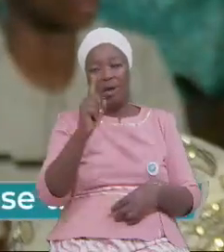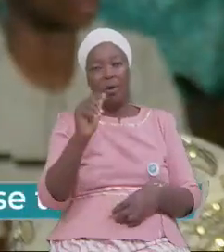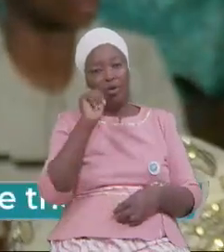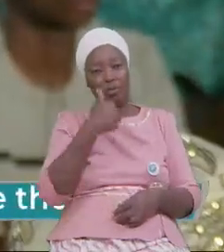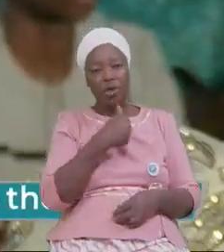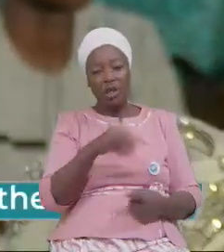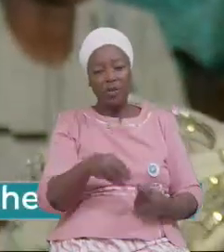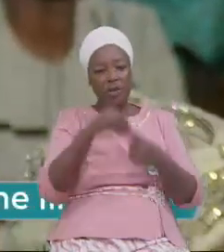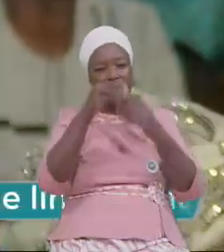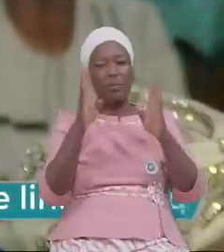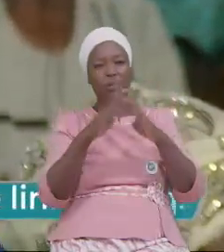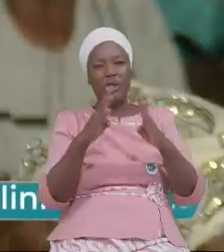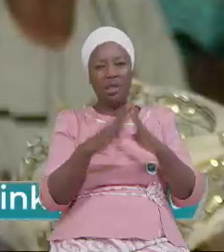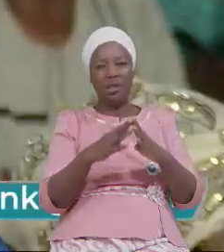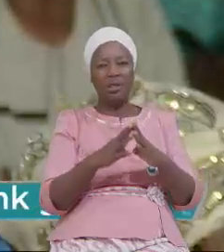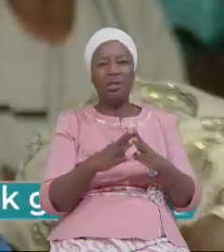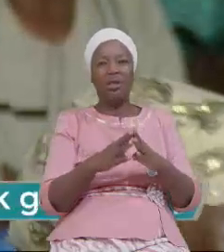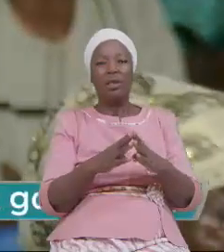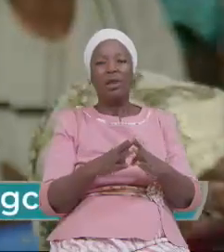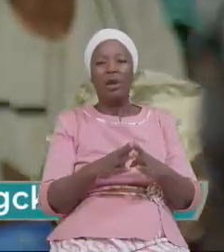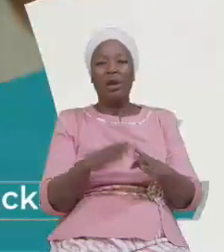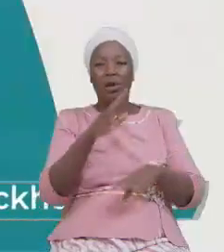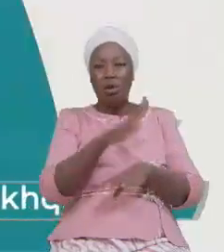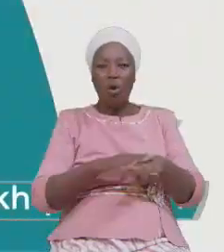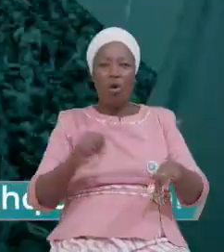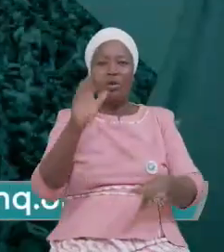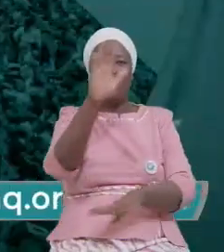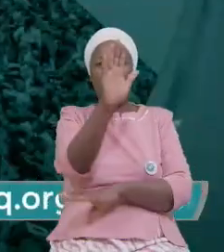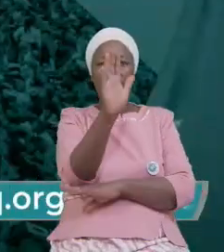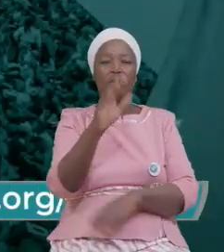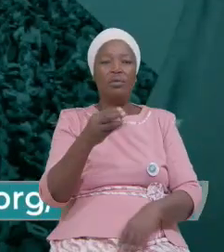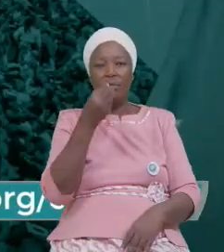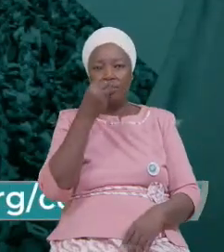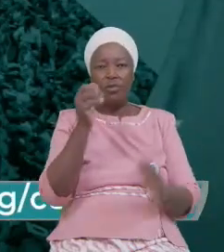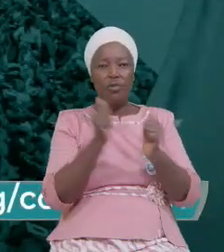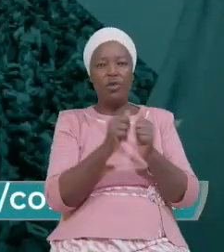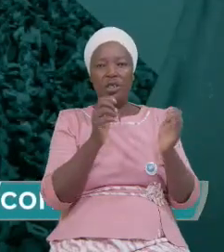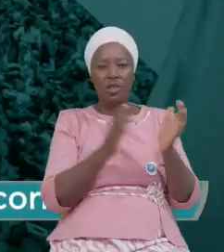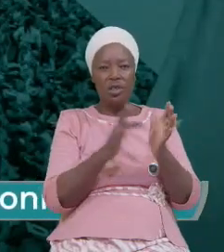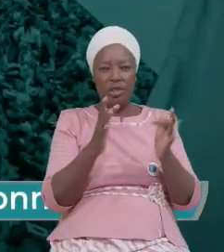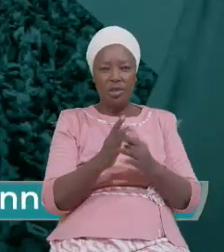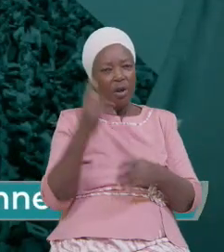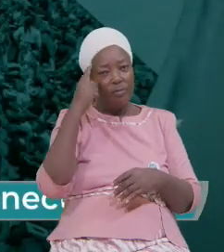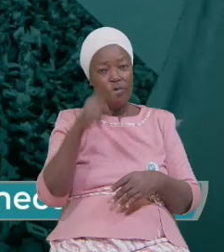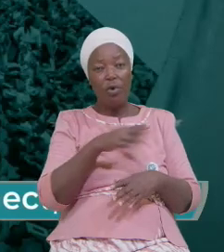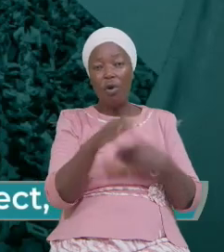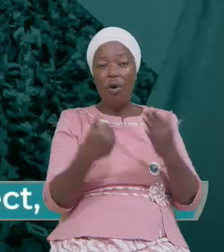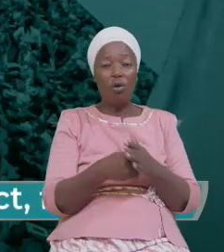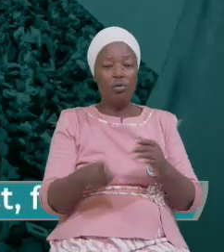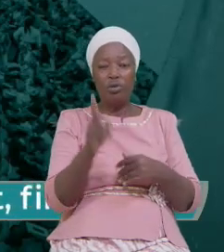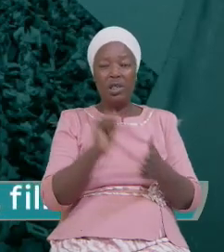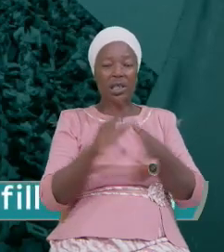meeting called Lunch Hour with Jesus for all those who gave their lives to Jesus